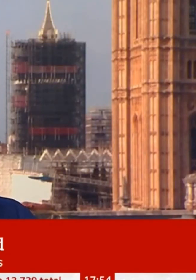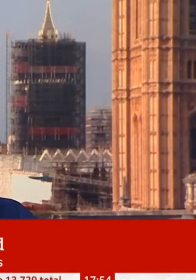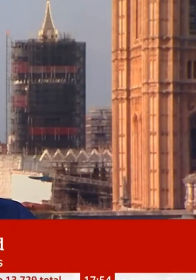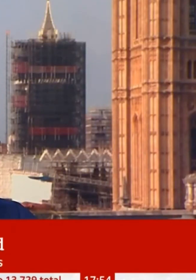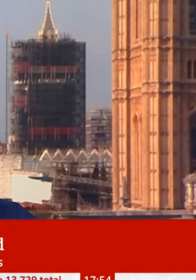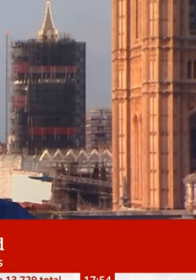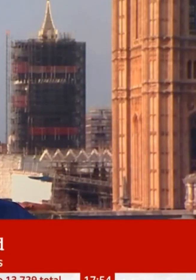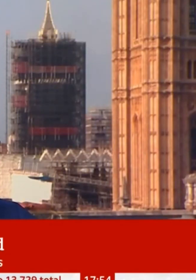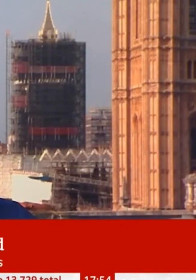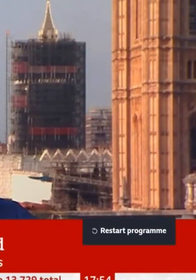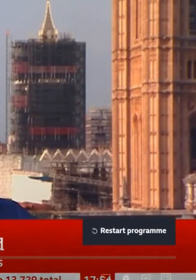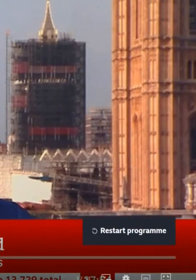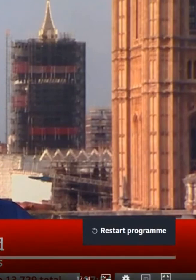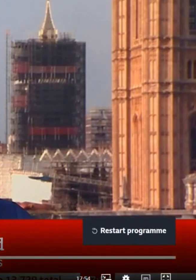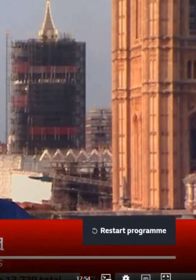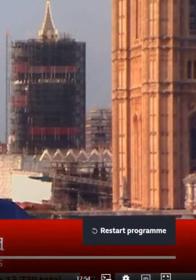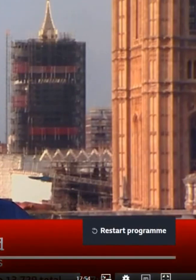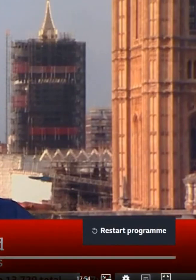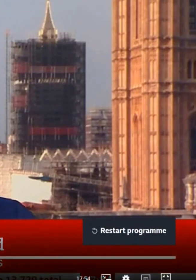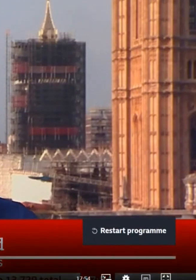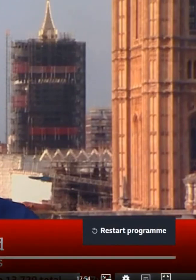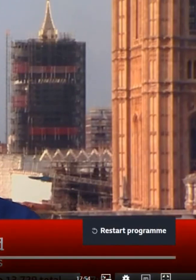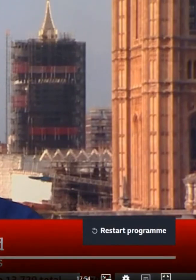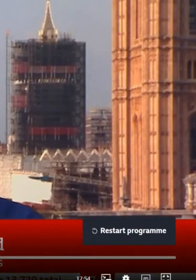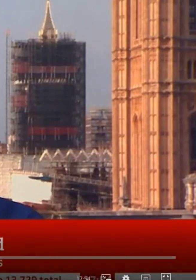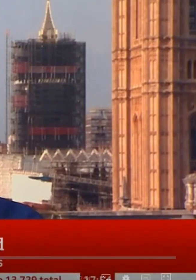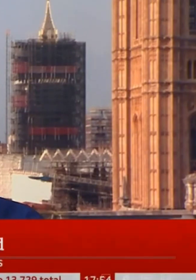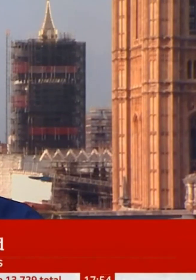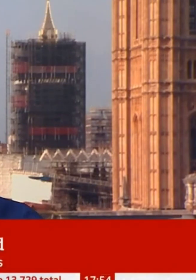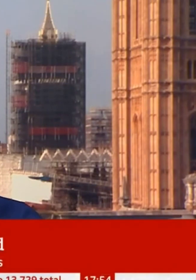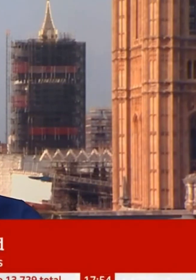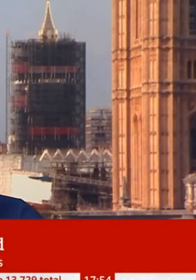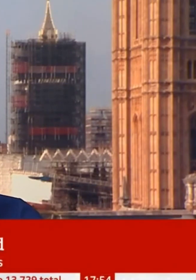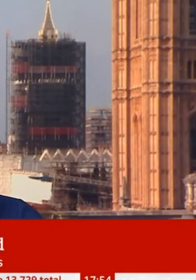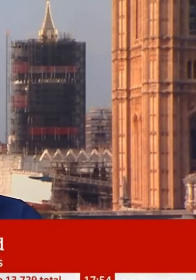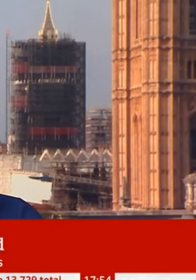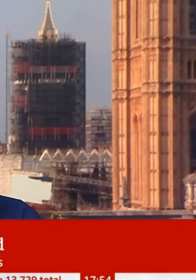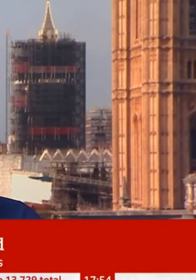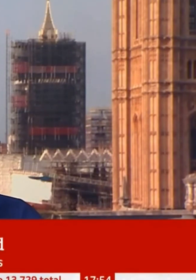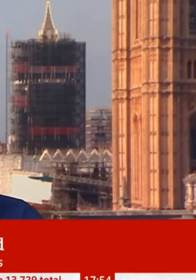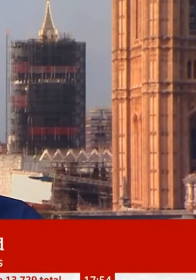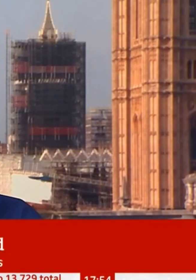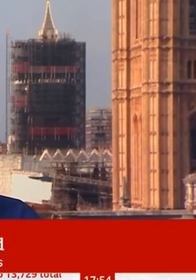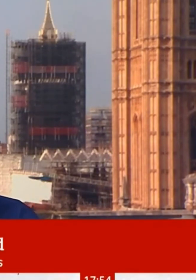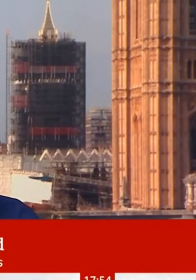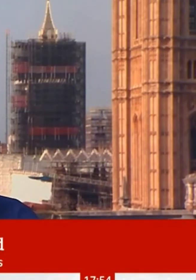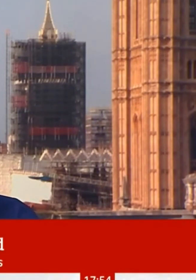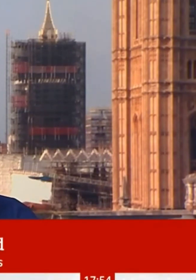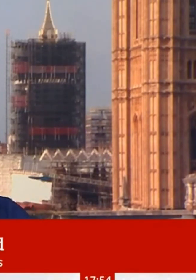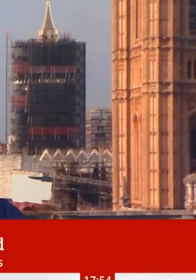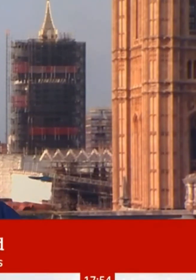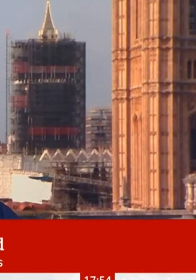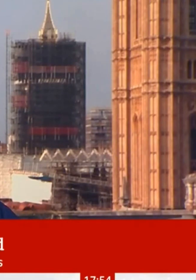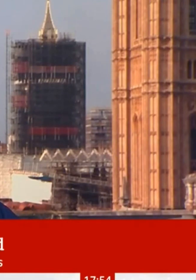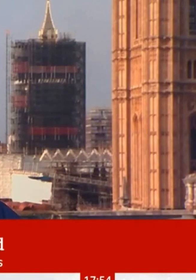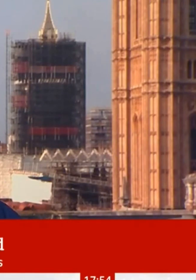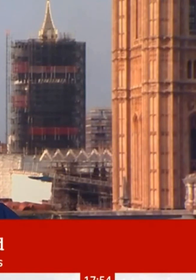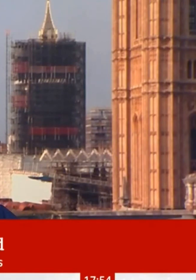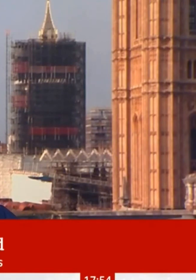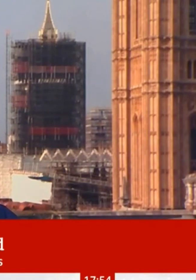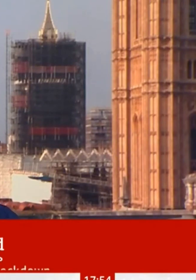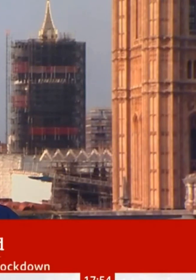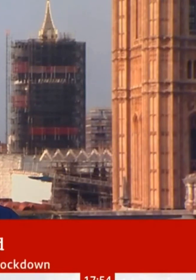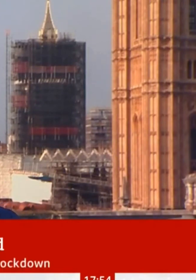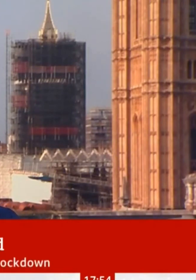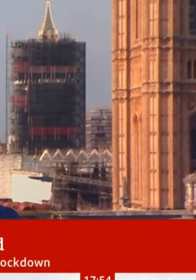into that. And of course, we've seen lots of speculation, and partly that's because we're looking at other countries such as France, Italy, Denmark, others who are